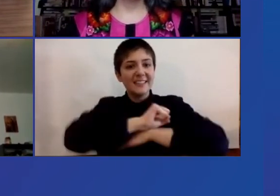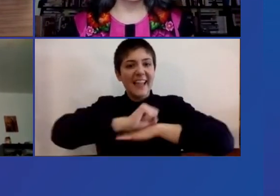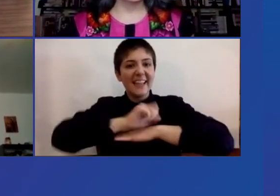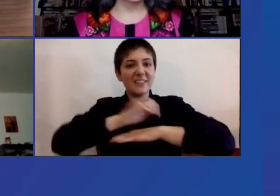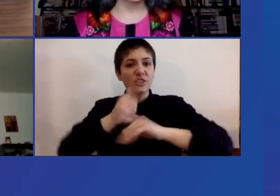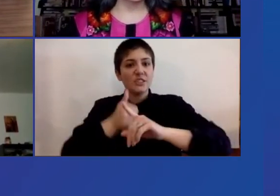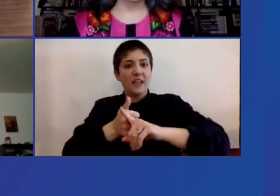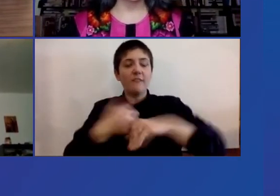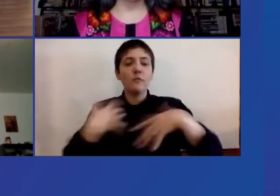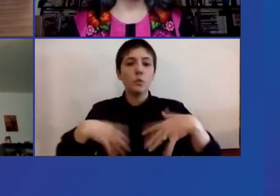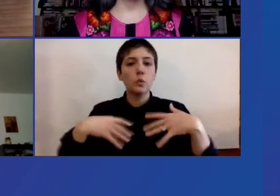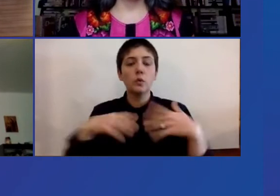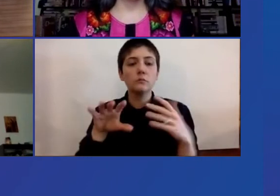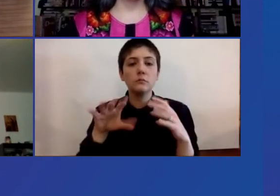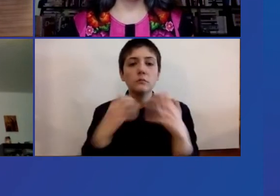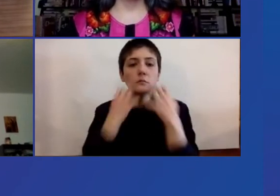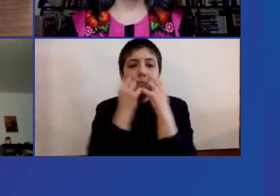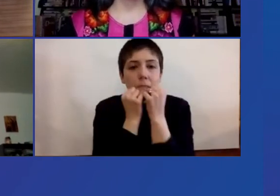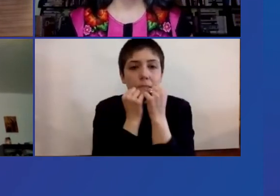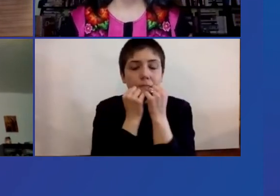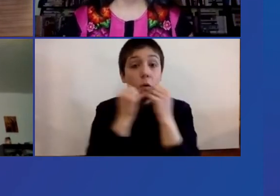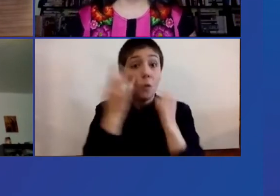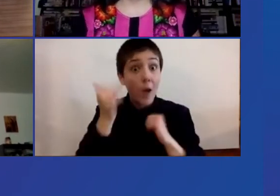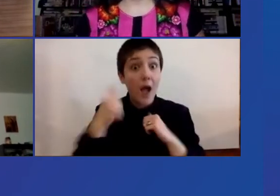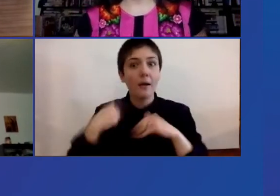perform for the gods. And